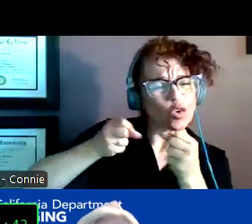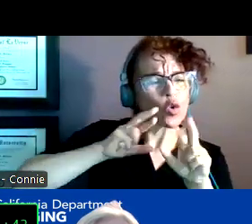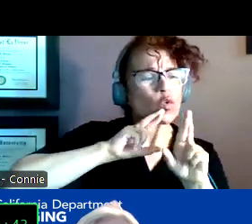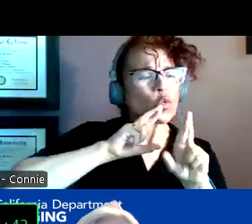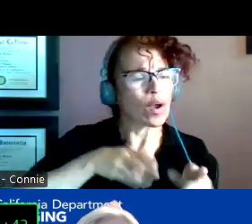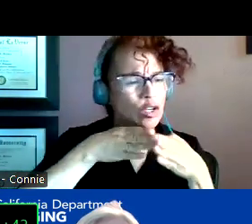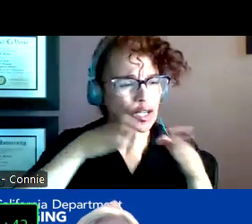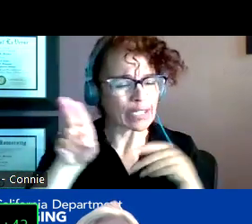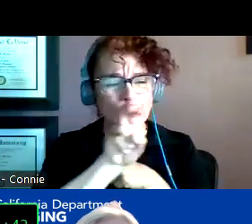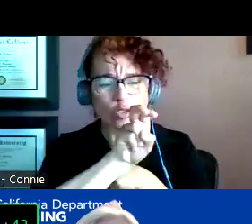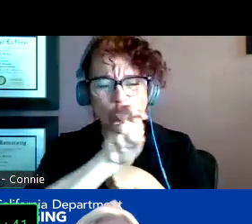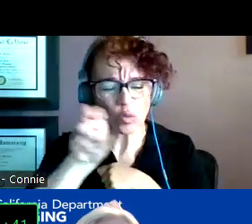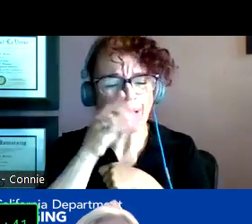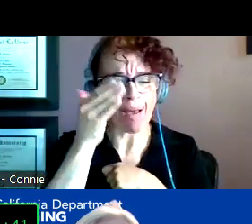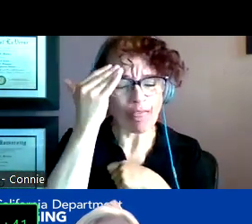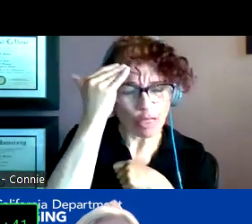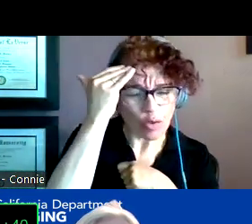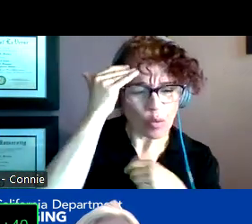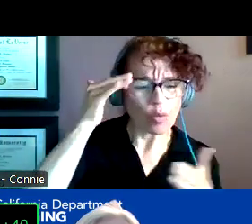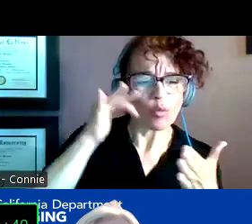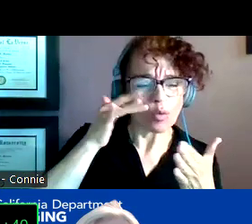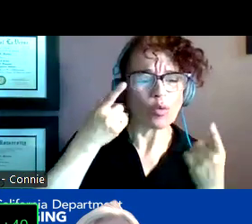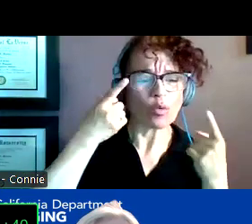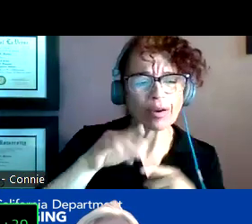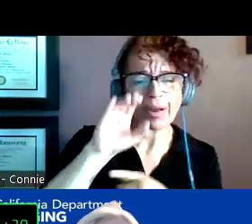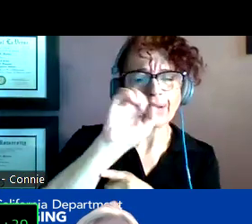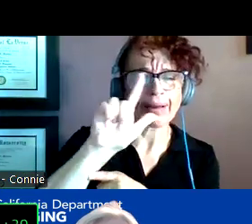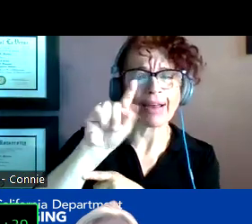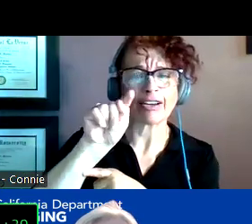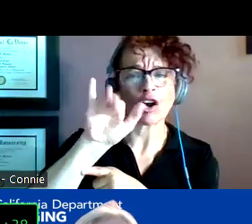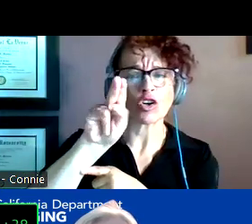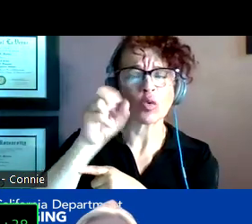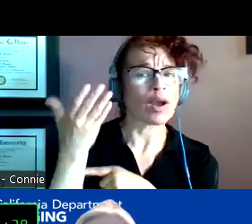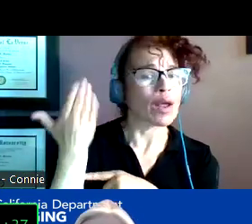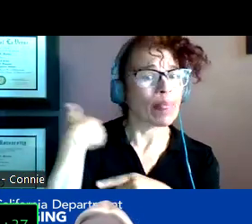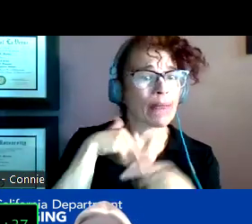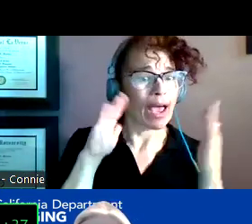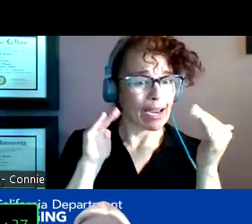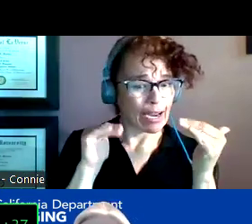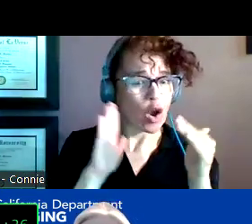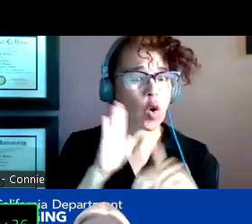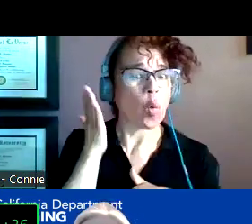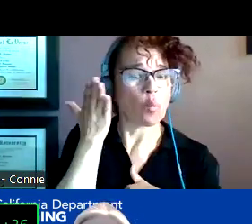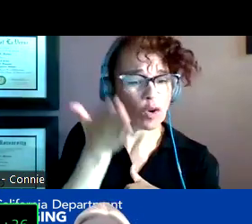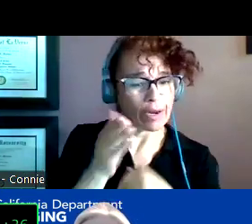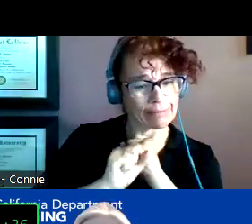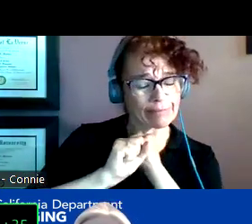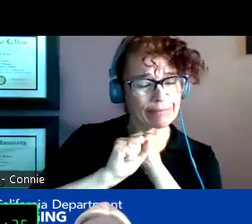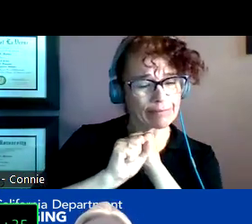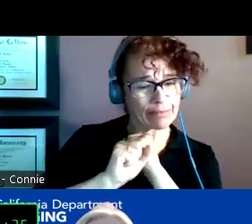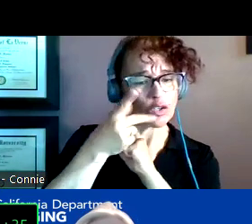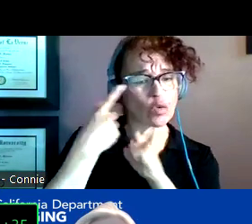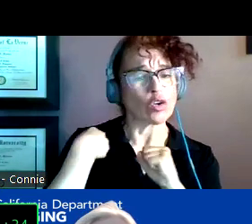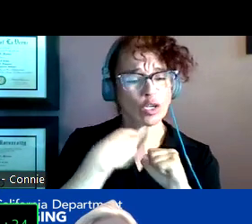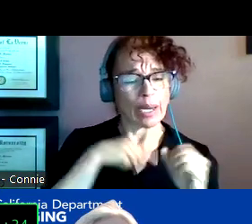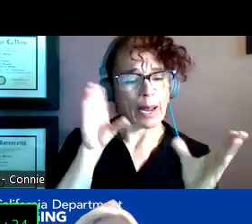the public transportation. I know there was a study going on with Caltrans before. I hope that I will be added to, should we